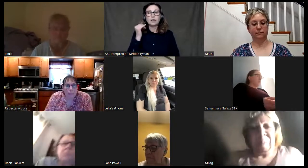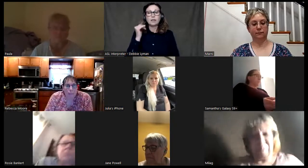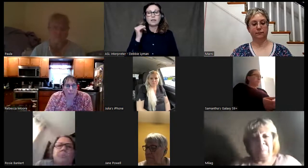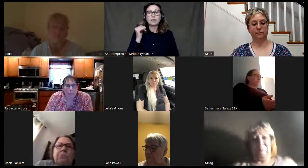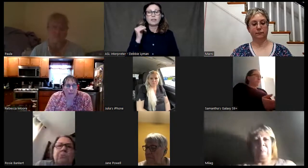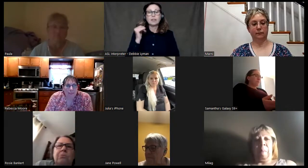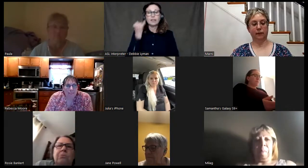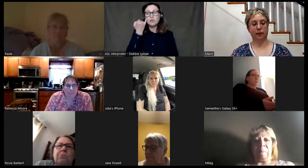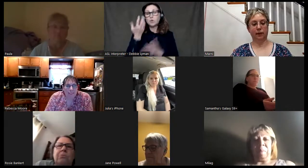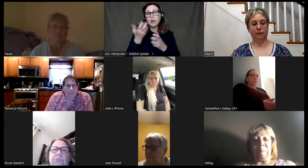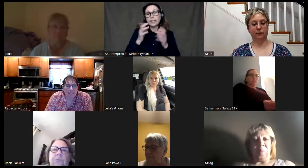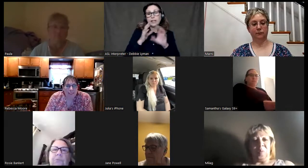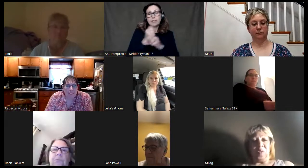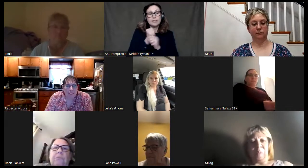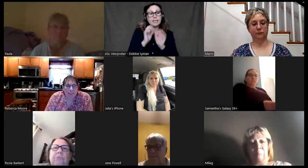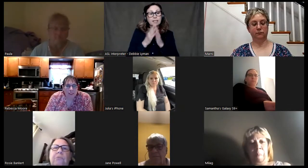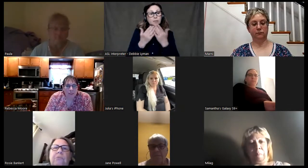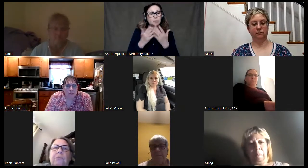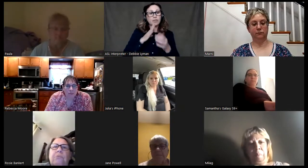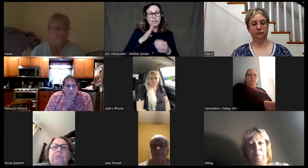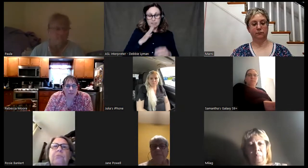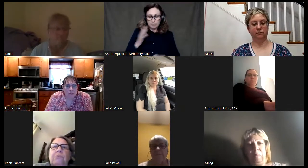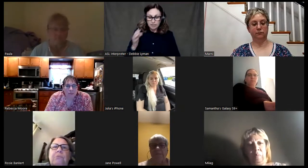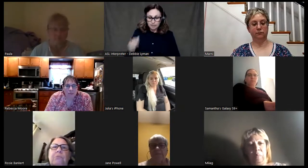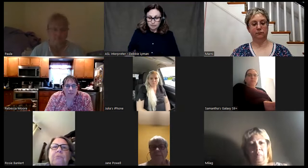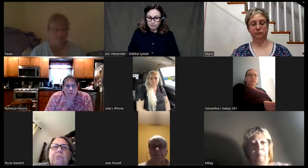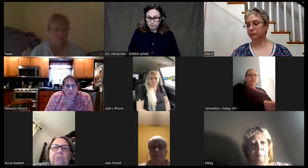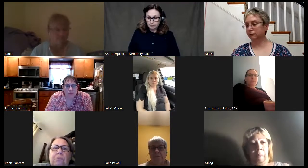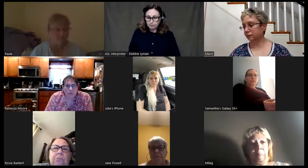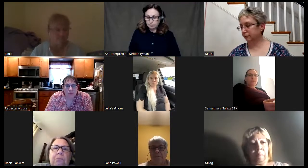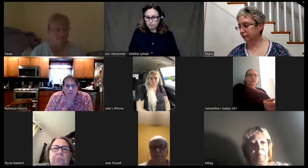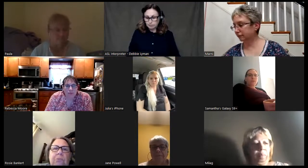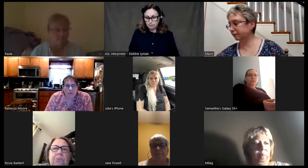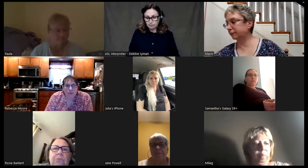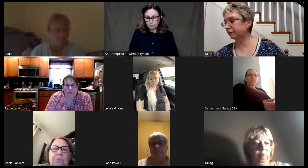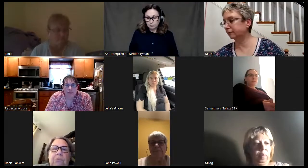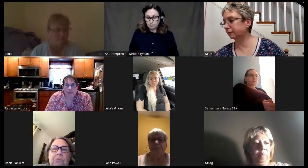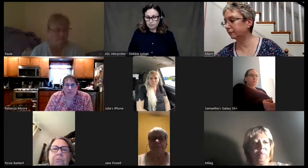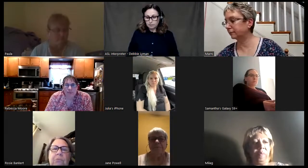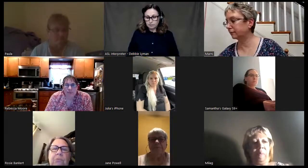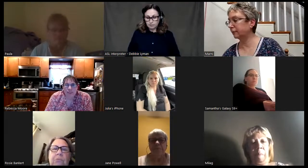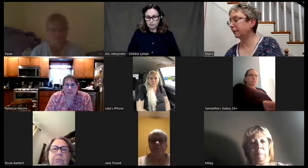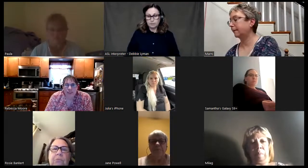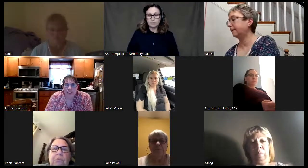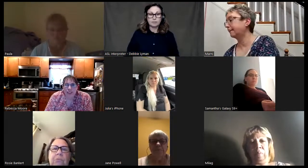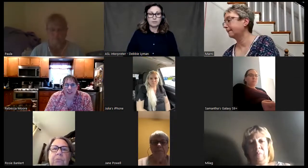So if you wanted to get the book, that's fine.